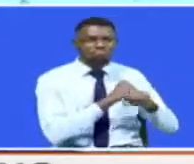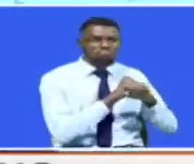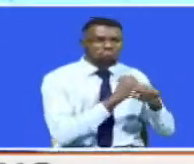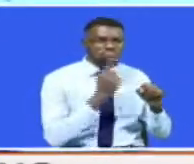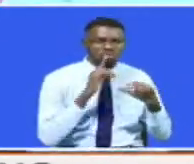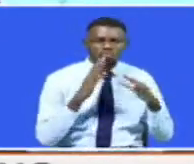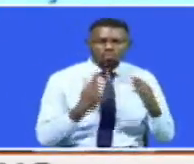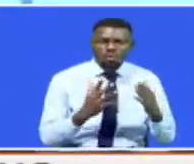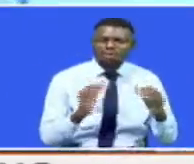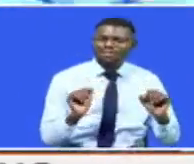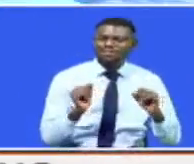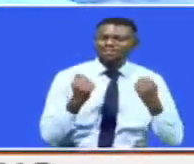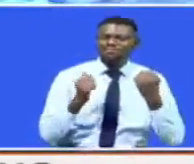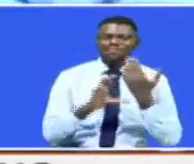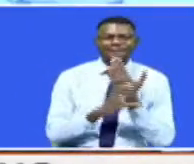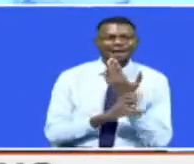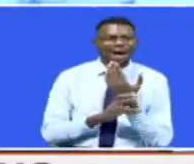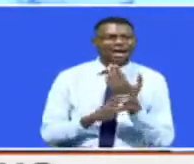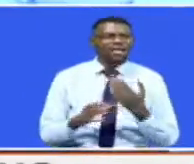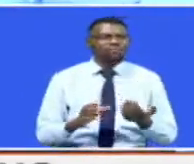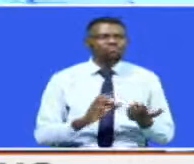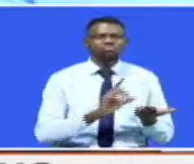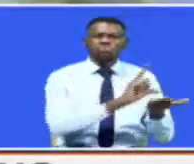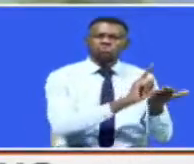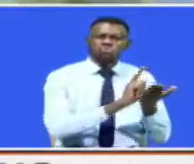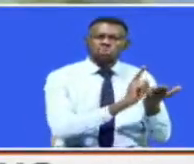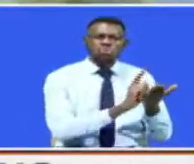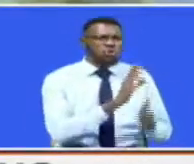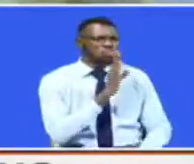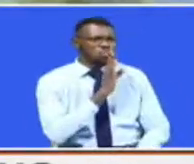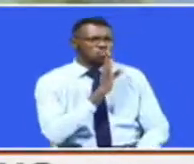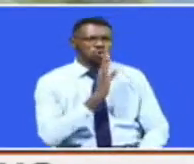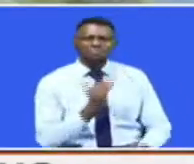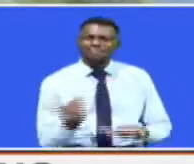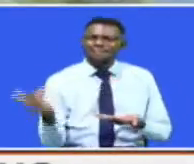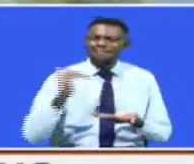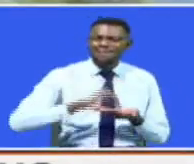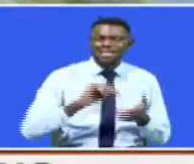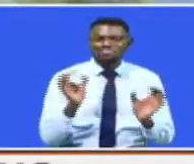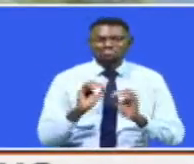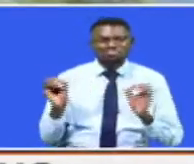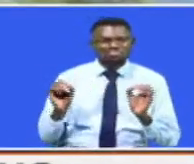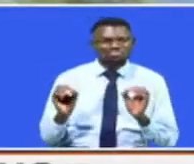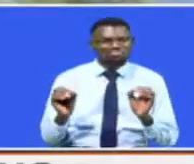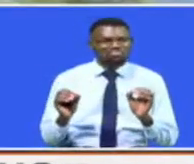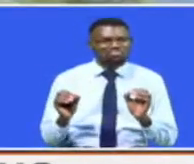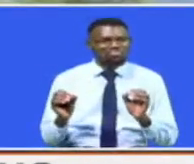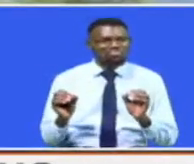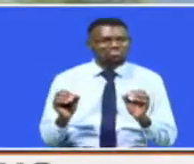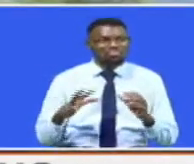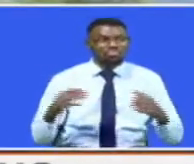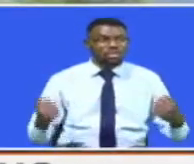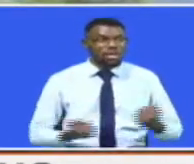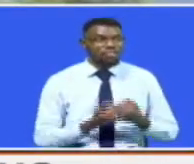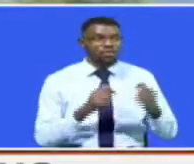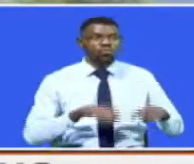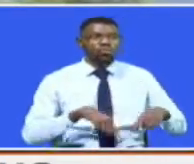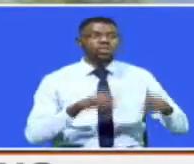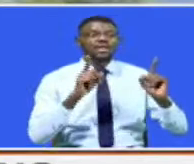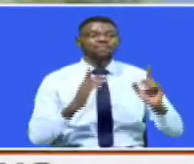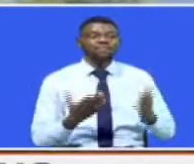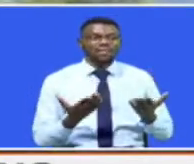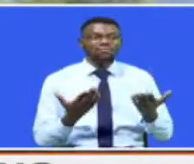will save the country from accumulating further external debts. Ikiwa wewe utakaa katika